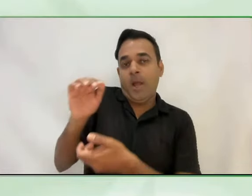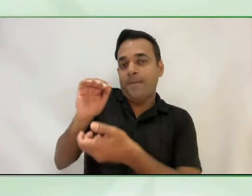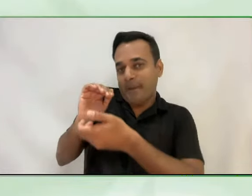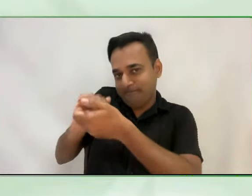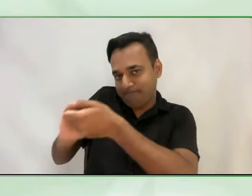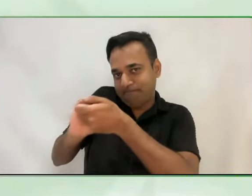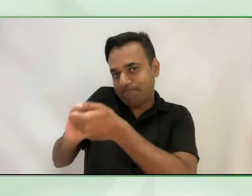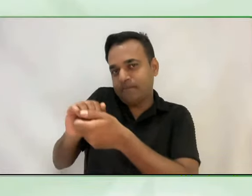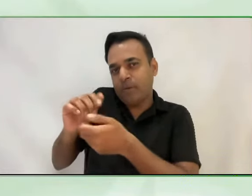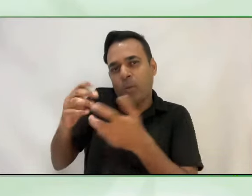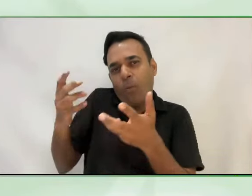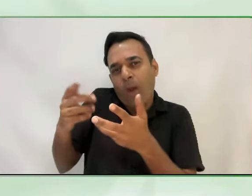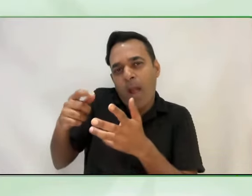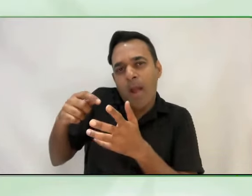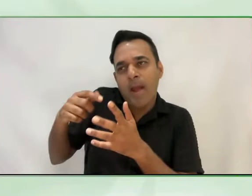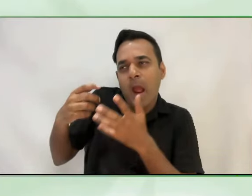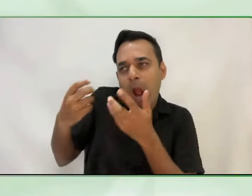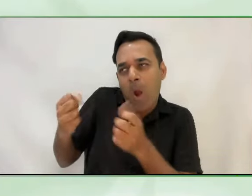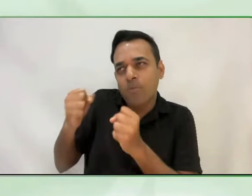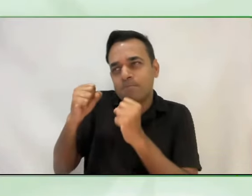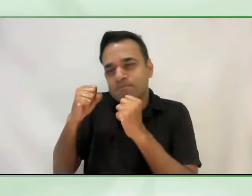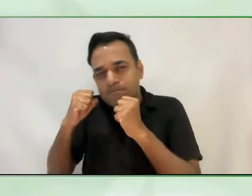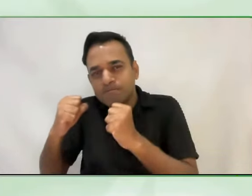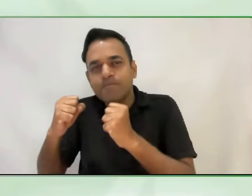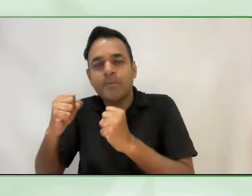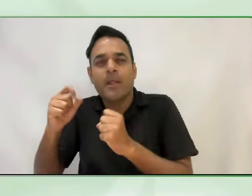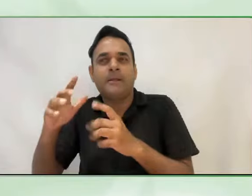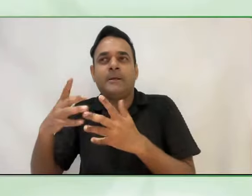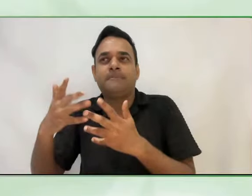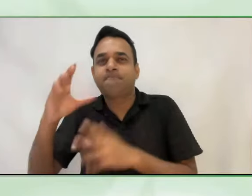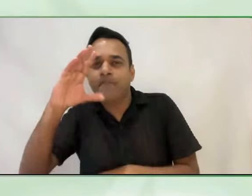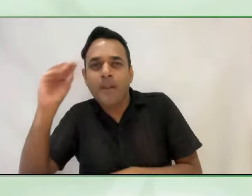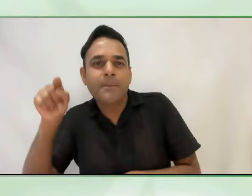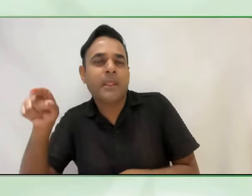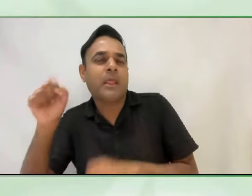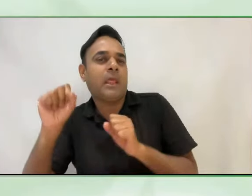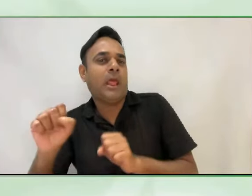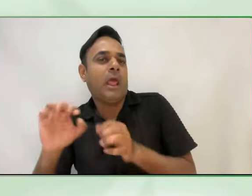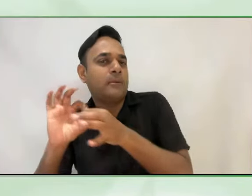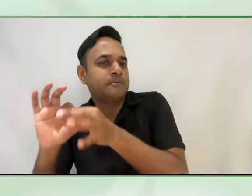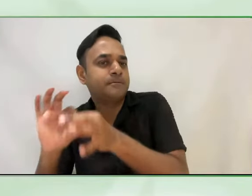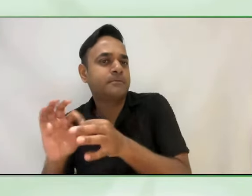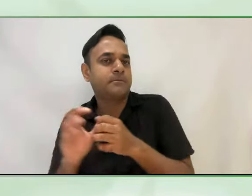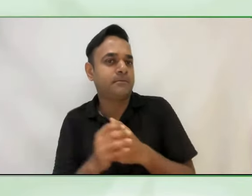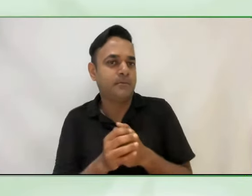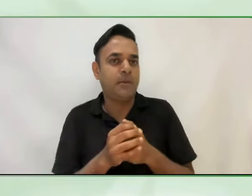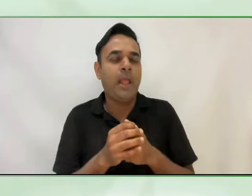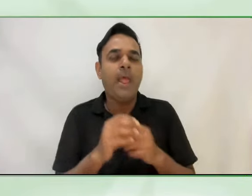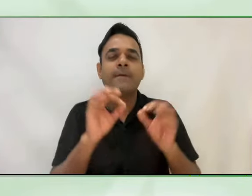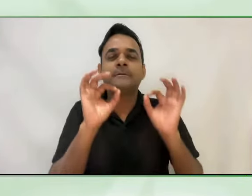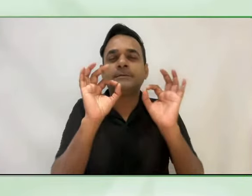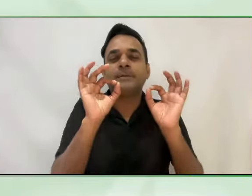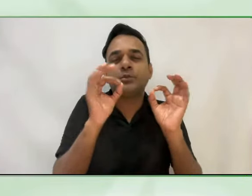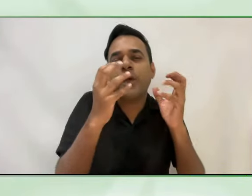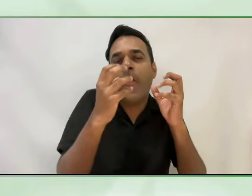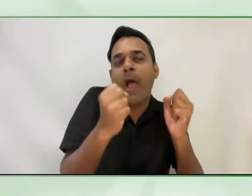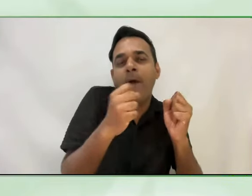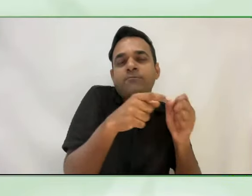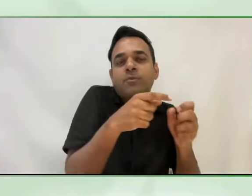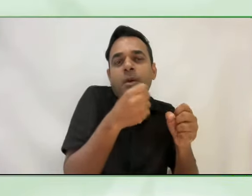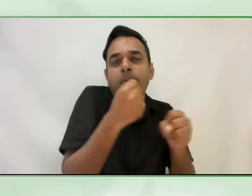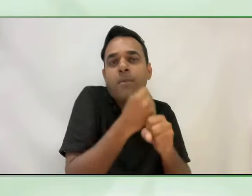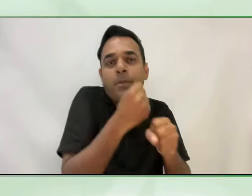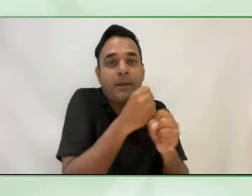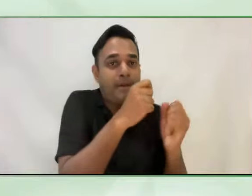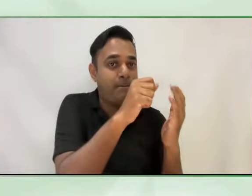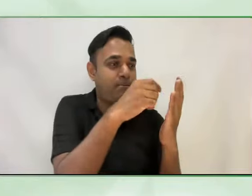and we worked with large companies as well on different types of schemes and different types of approaches, understanding what the experiences of employers were, and